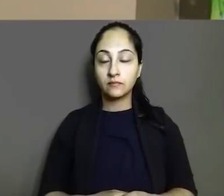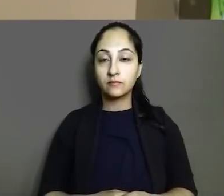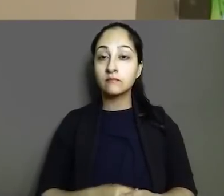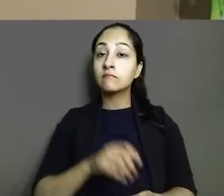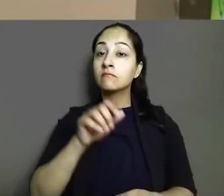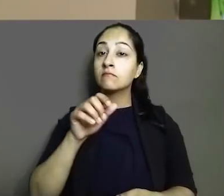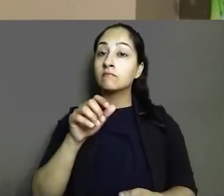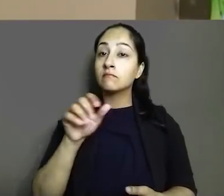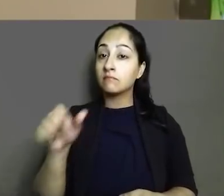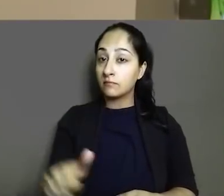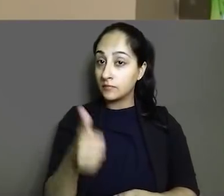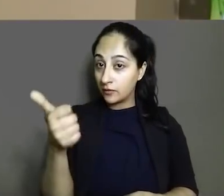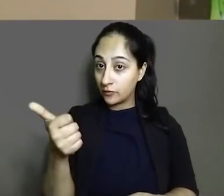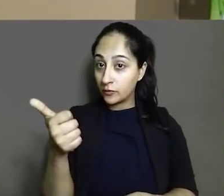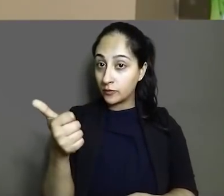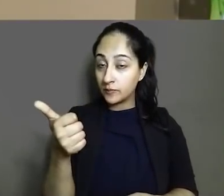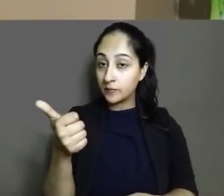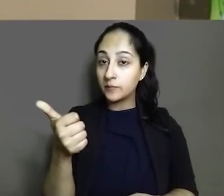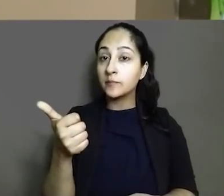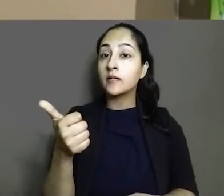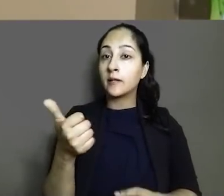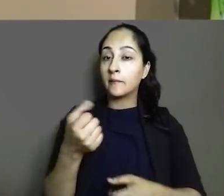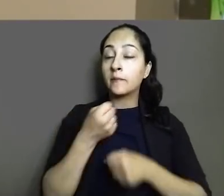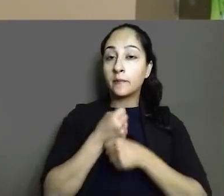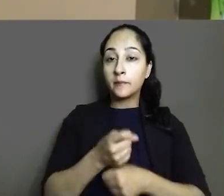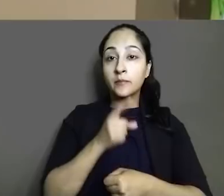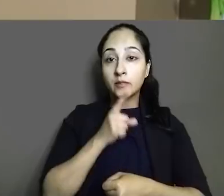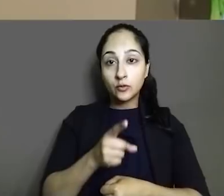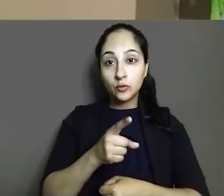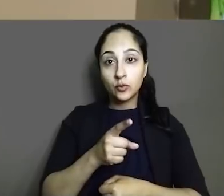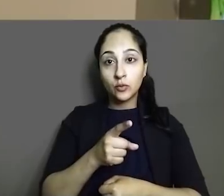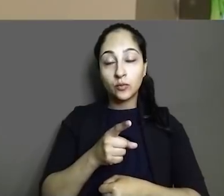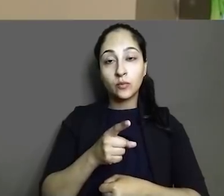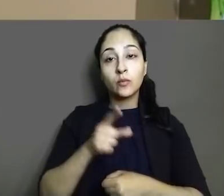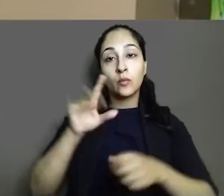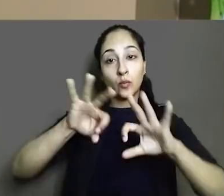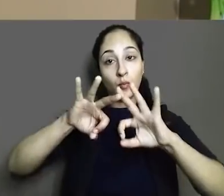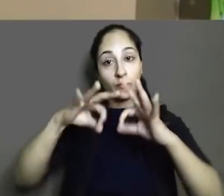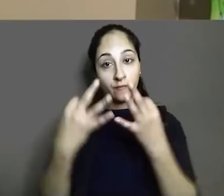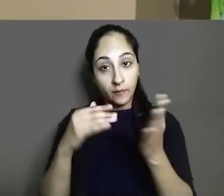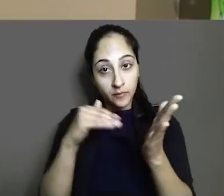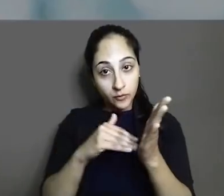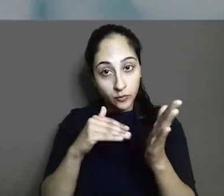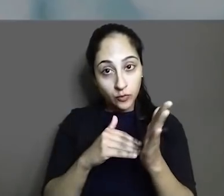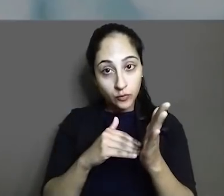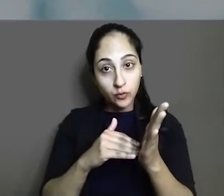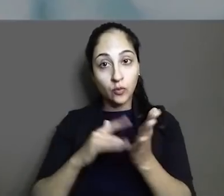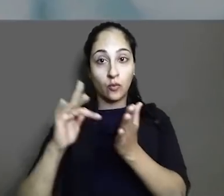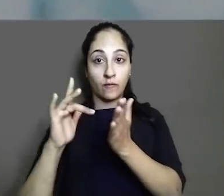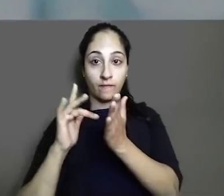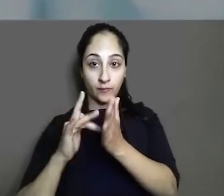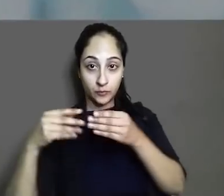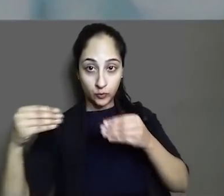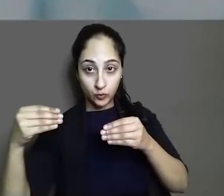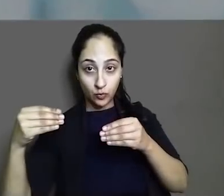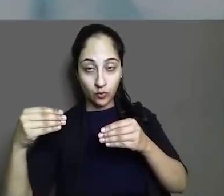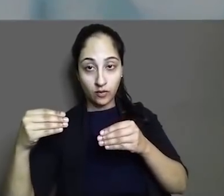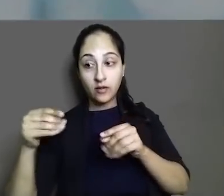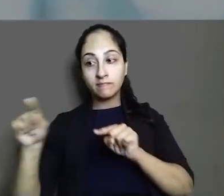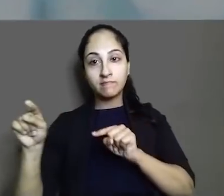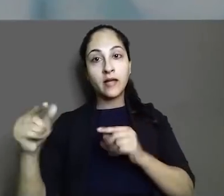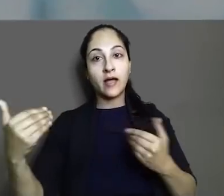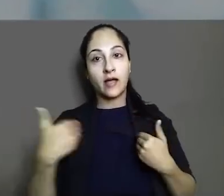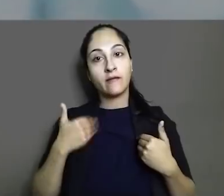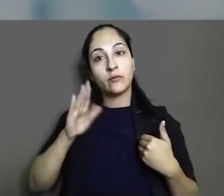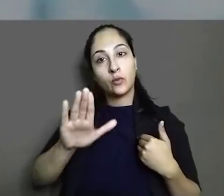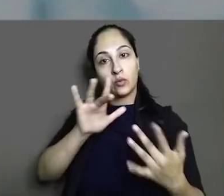there is a chance that they might be the ones calling you to tell you that it's your turn to get vaccinated. Okay, that's great. Dr.